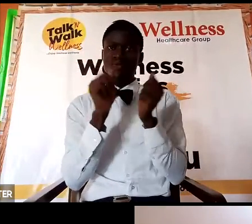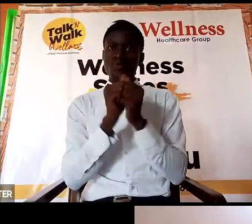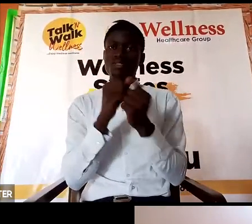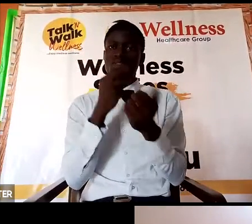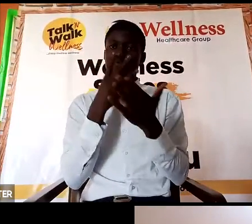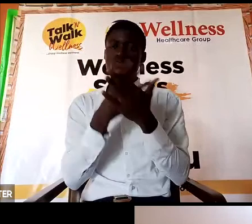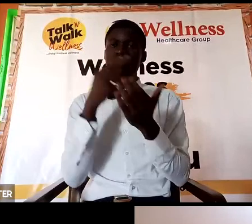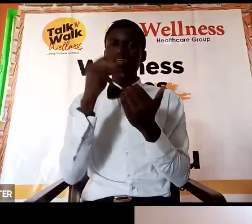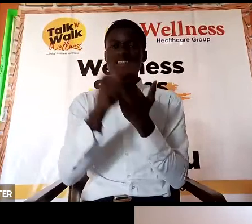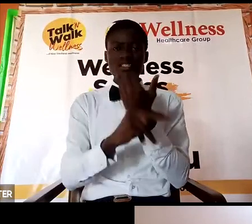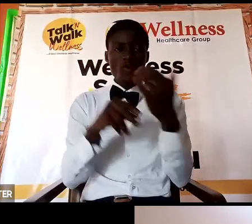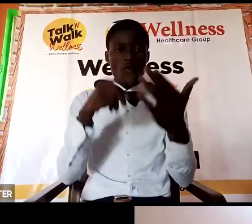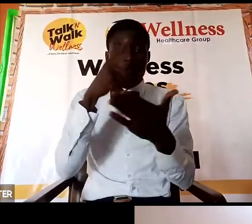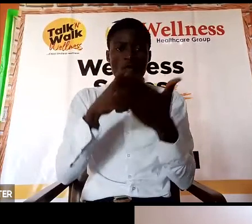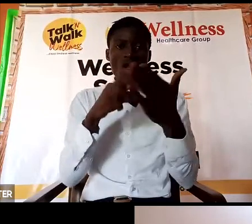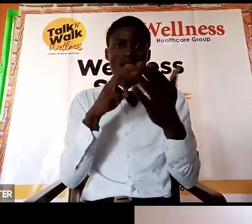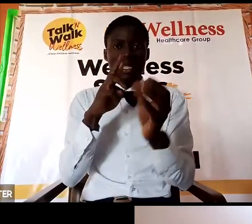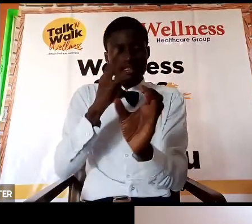sex?